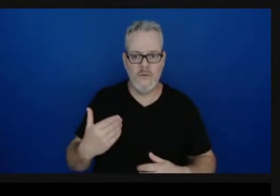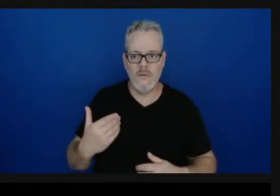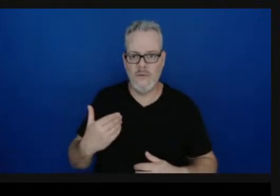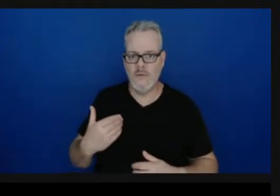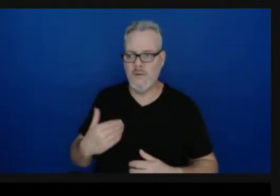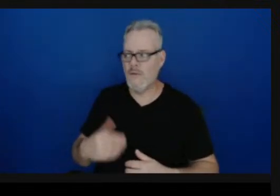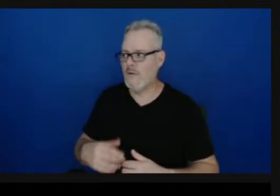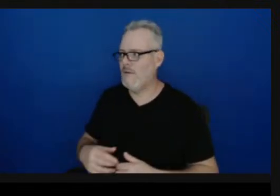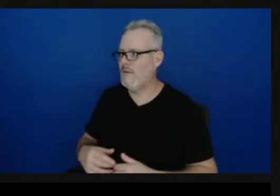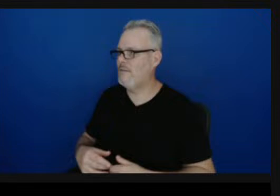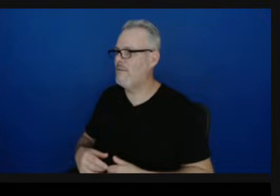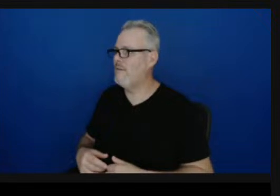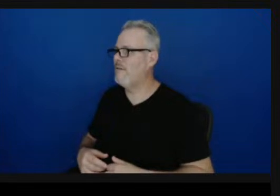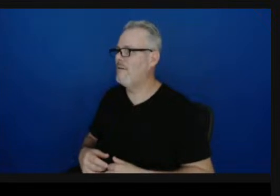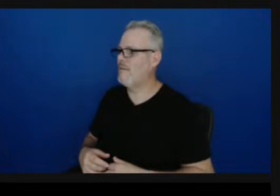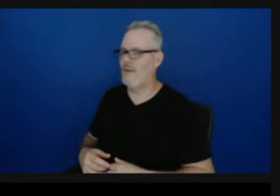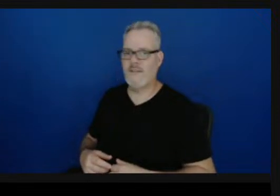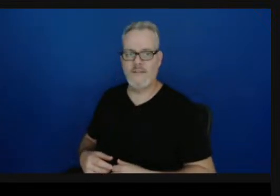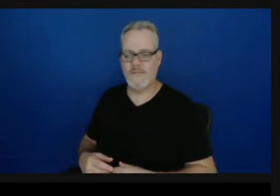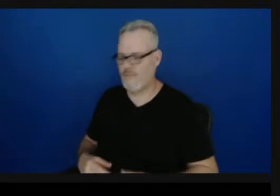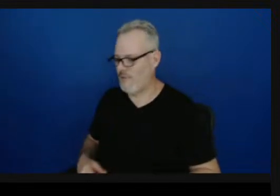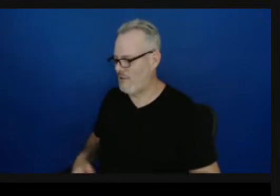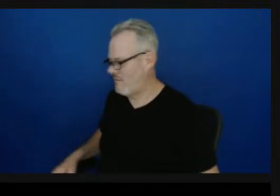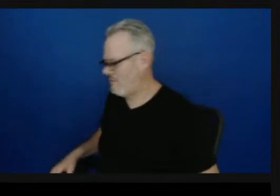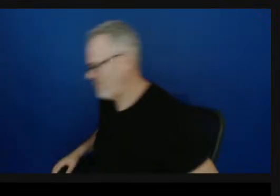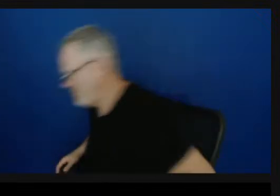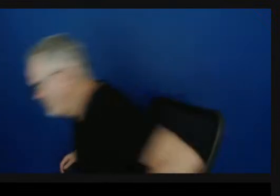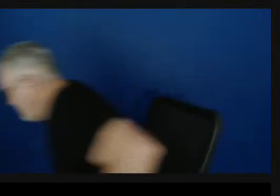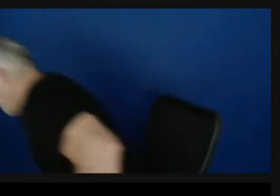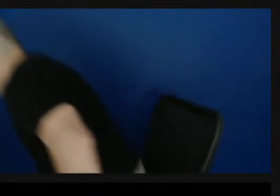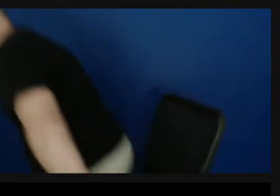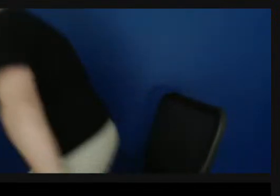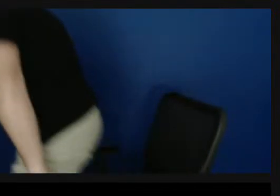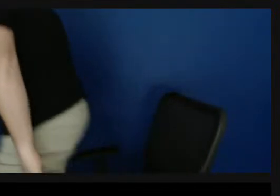week. We'll start with